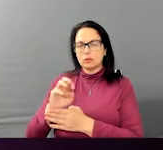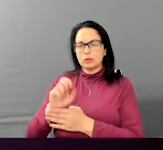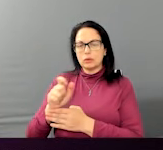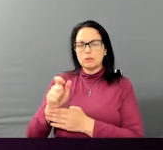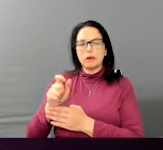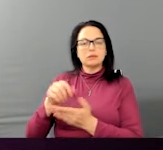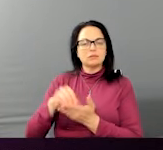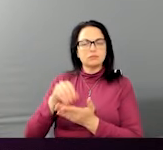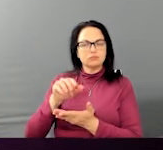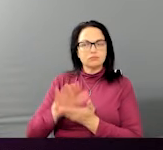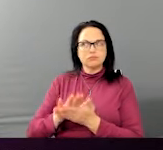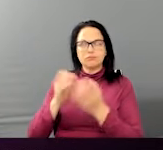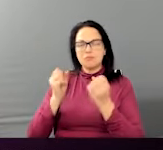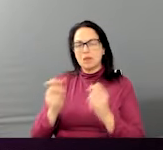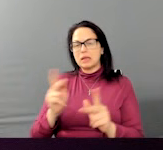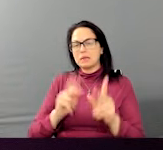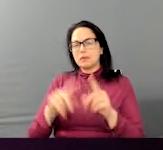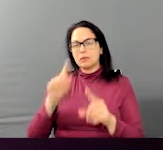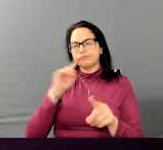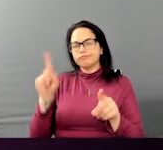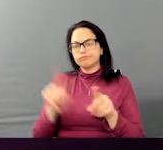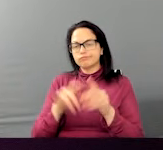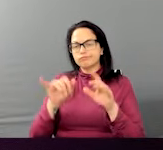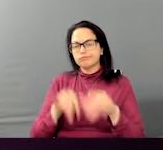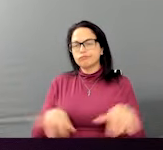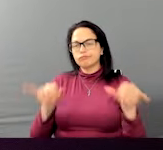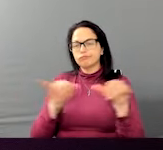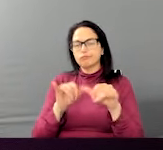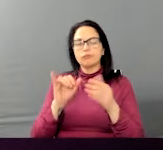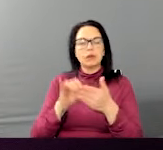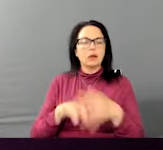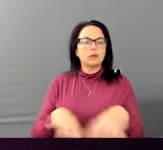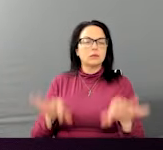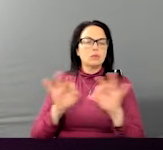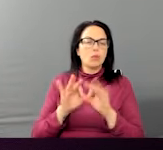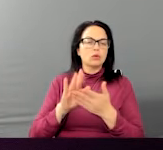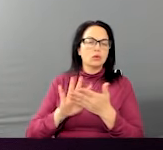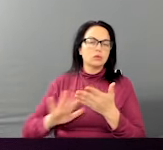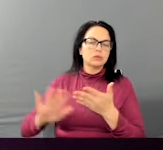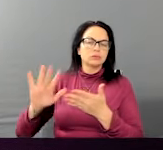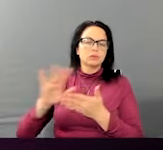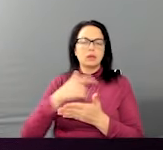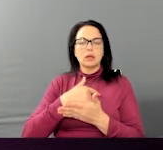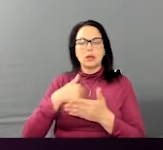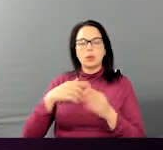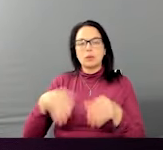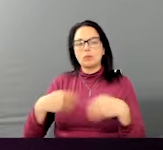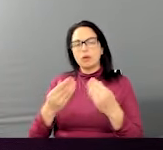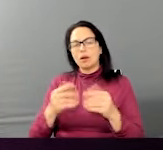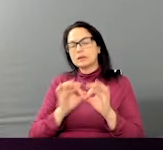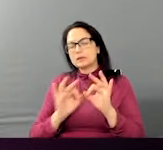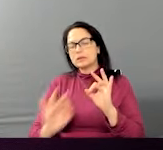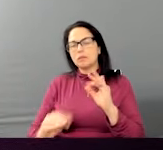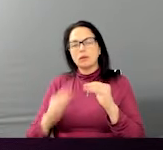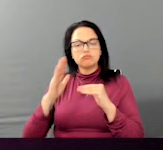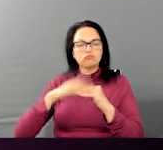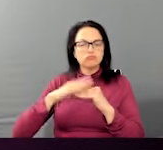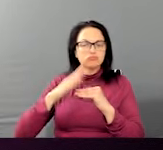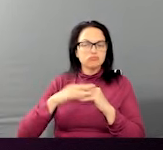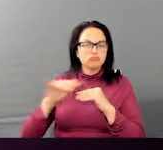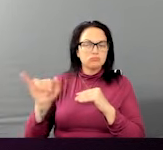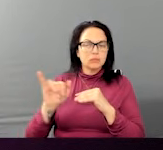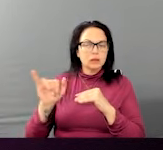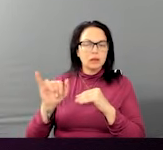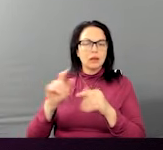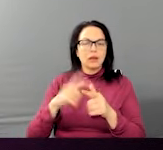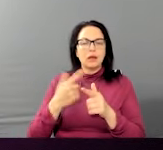case for them, which I think is really key. So the abstraction we provide are simple and minimal. And then we